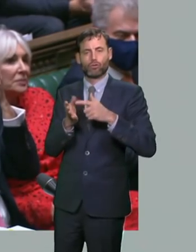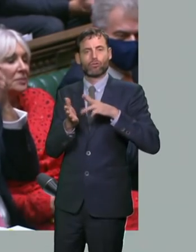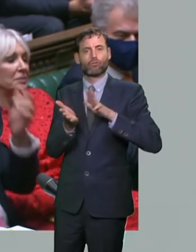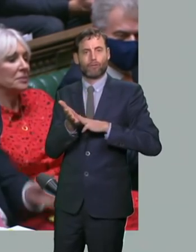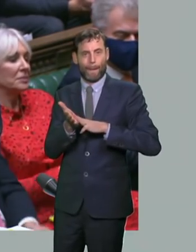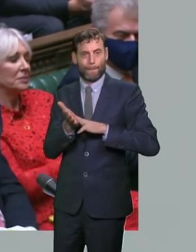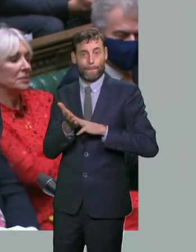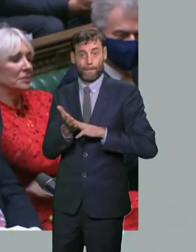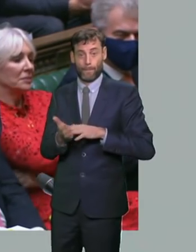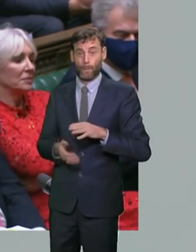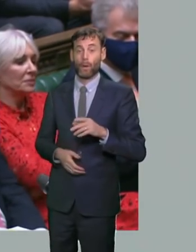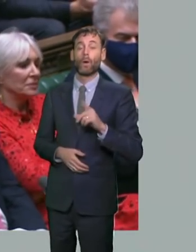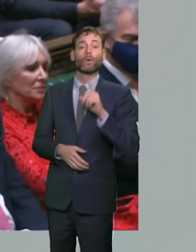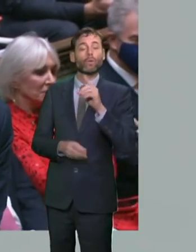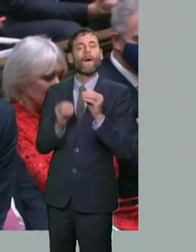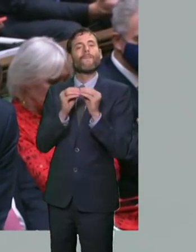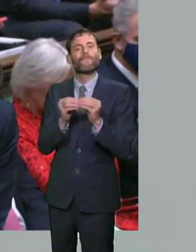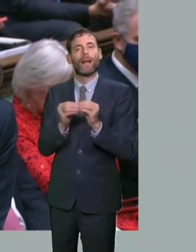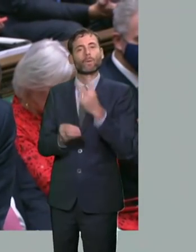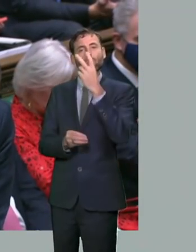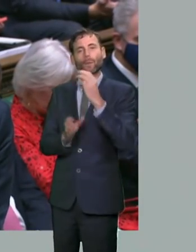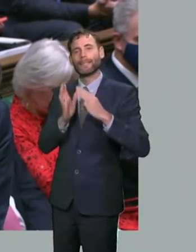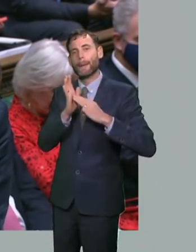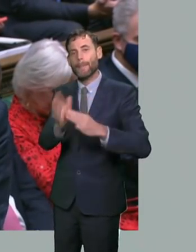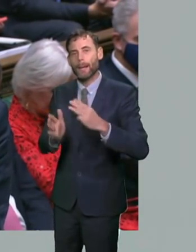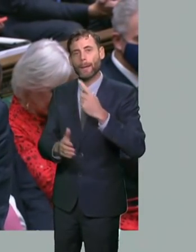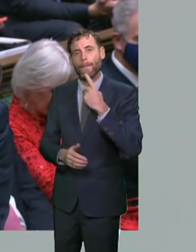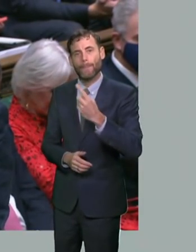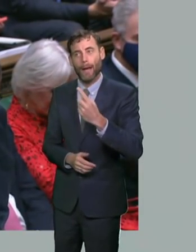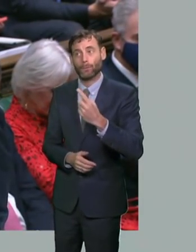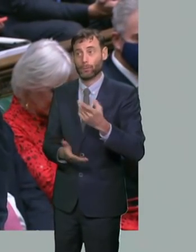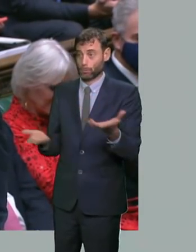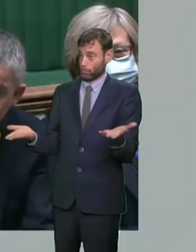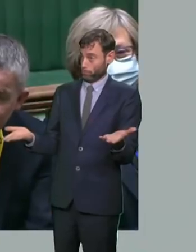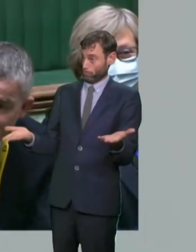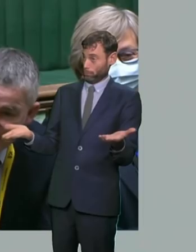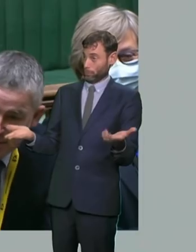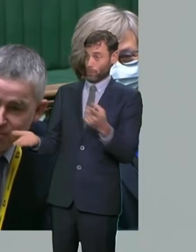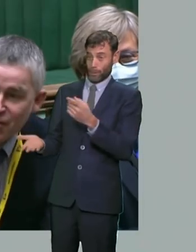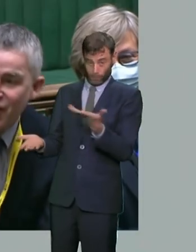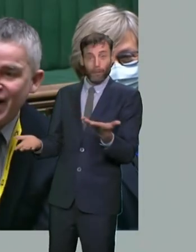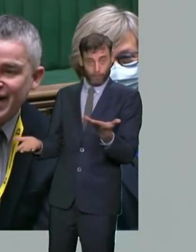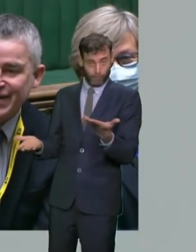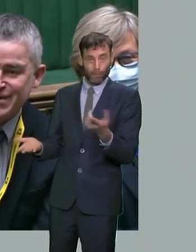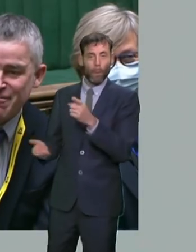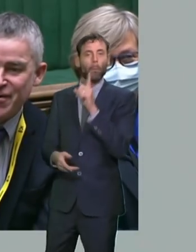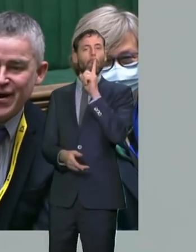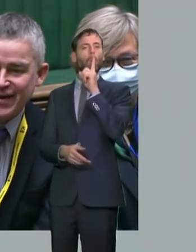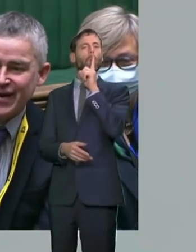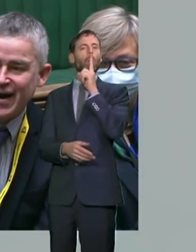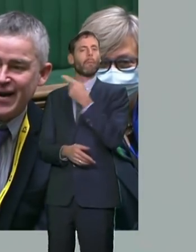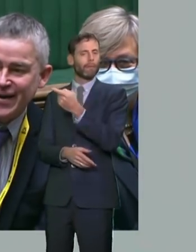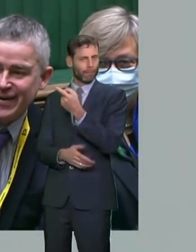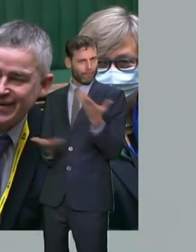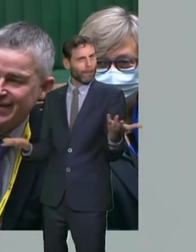the upcoming to the value of £20 million. Come on, not to be sneezed at, not